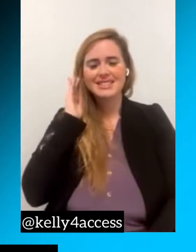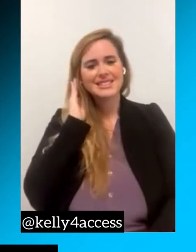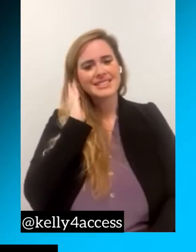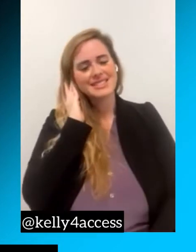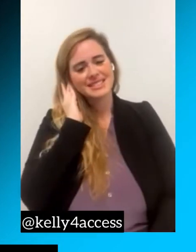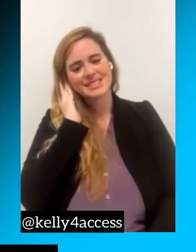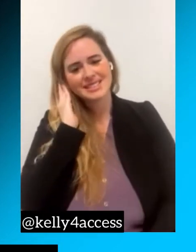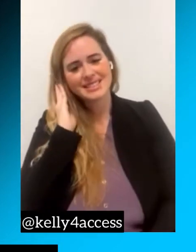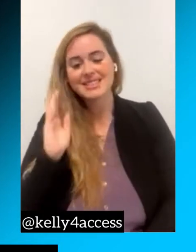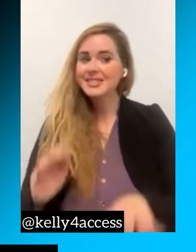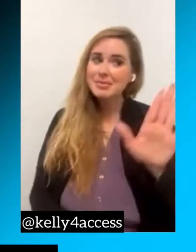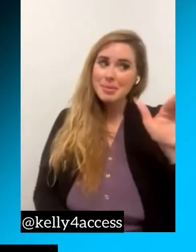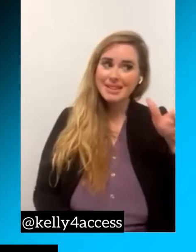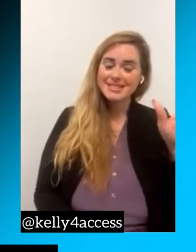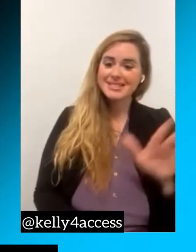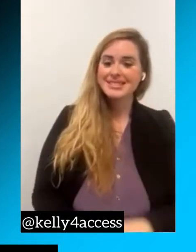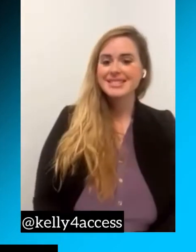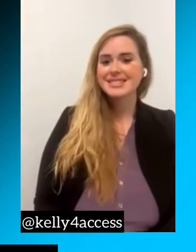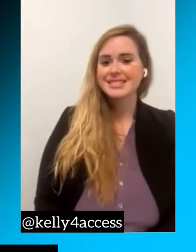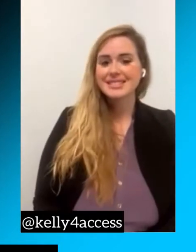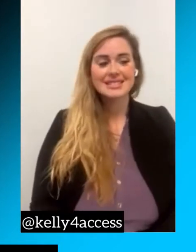Bye bye. Bye, cat.